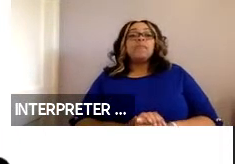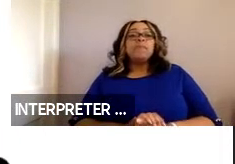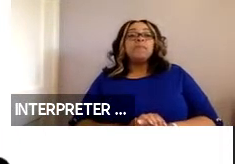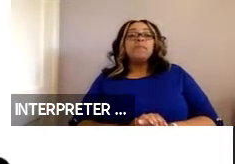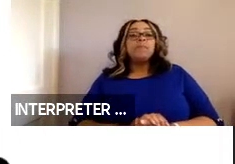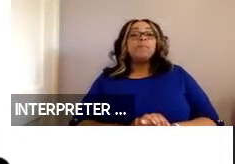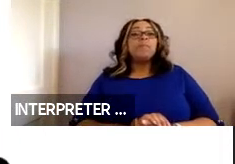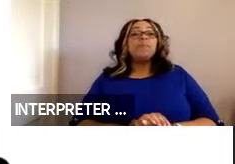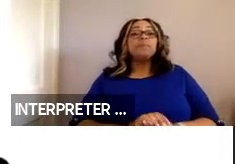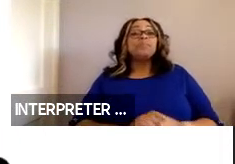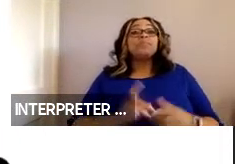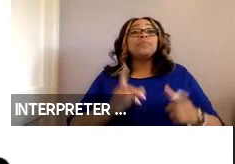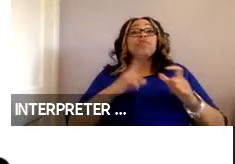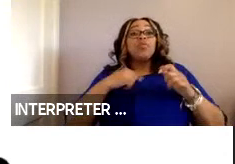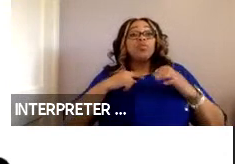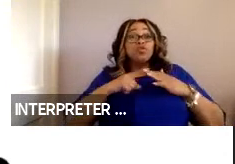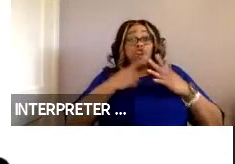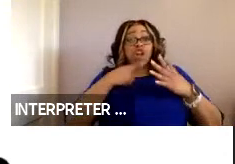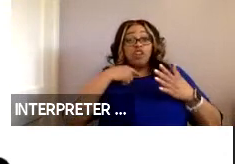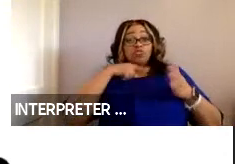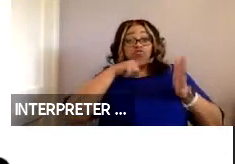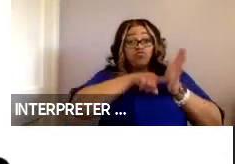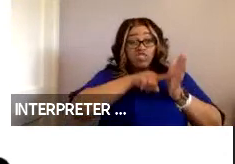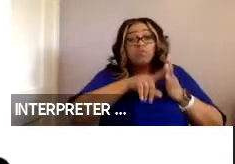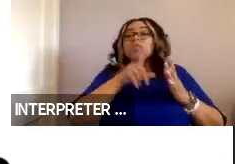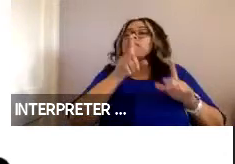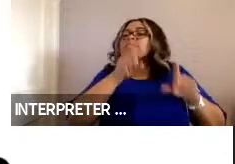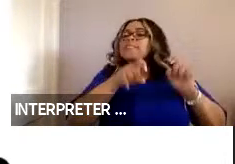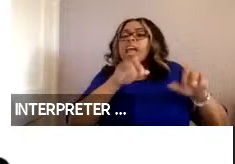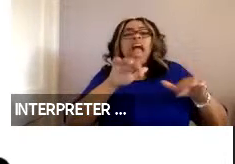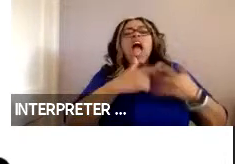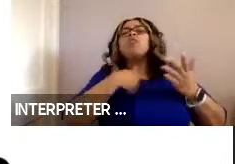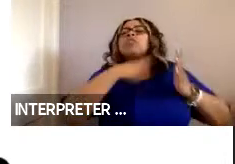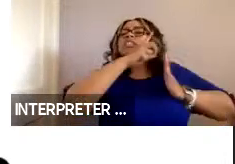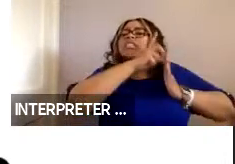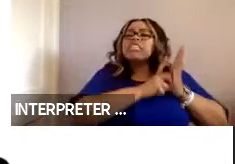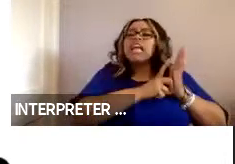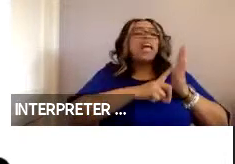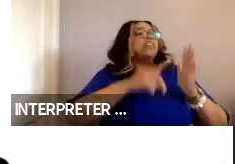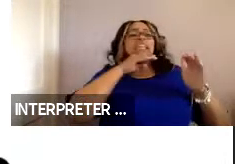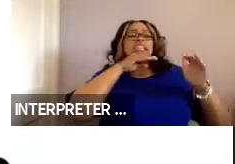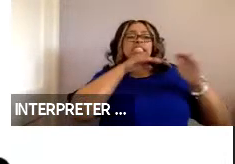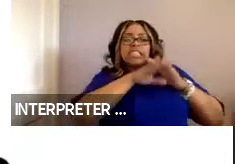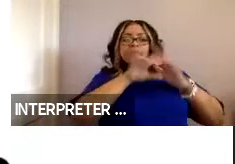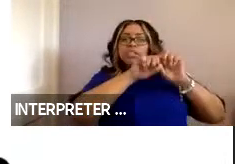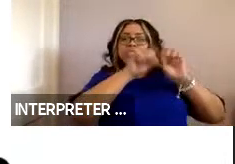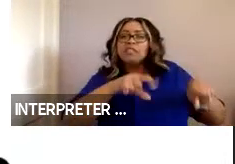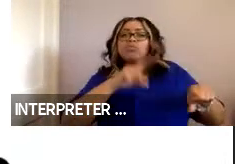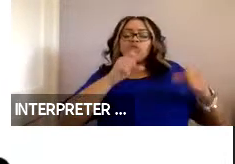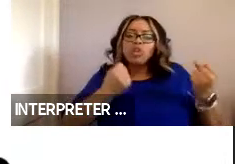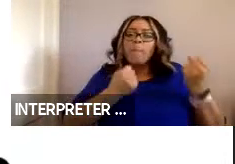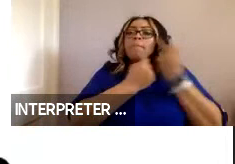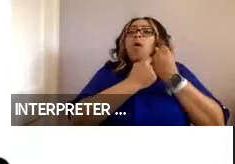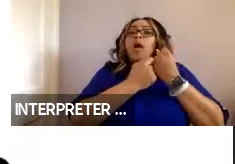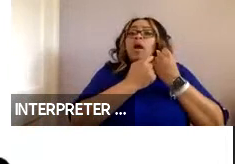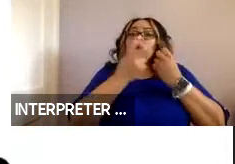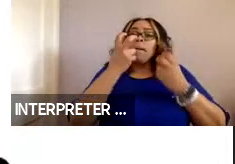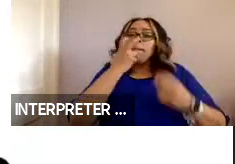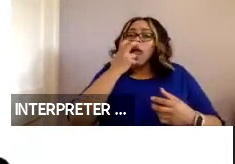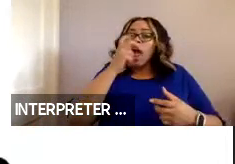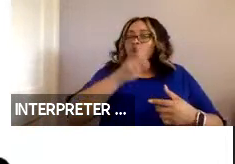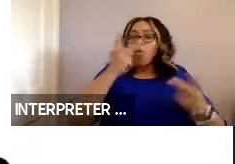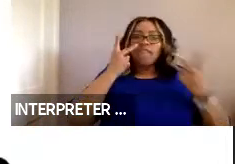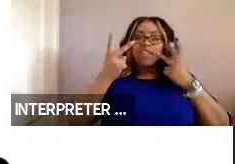So first, we started our research by asking, how can we design accessible systems to support blind and low vision